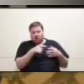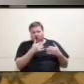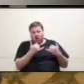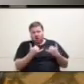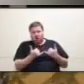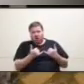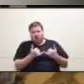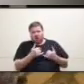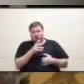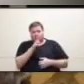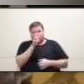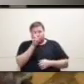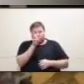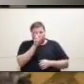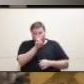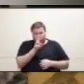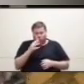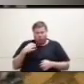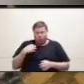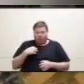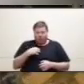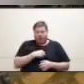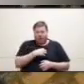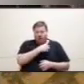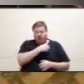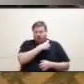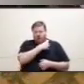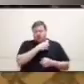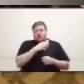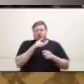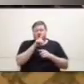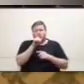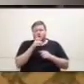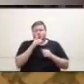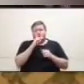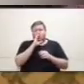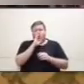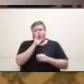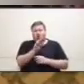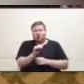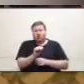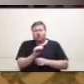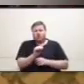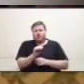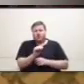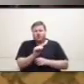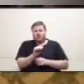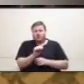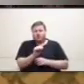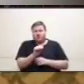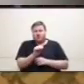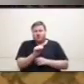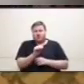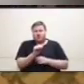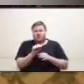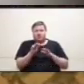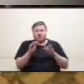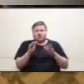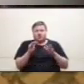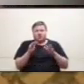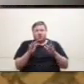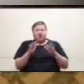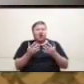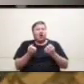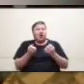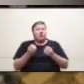2 mayors, question was asked here, how many councillors vote a mayor in? How many